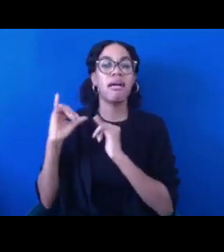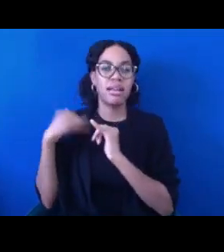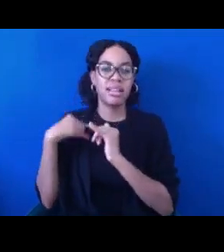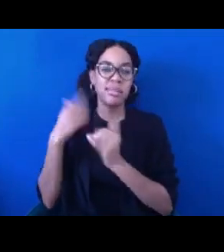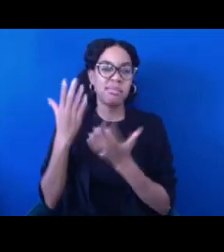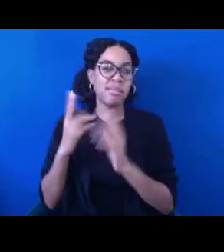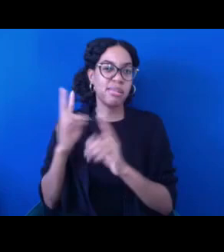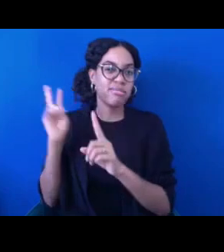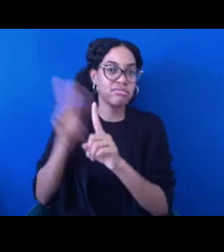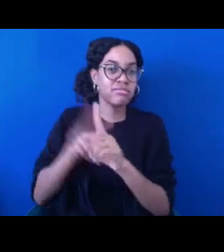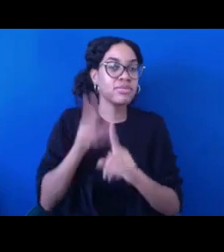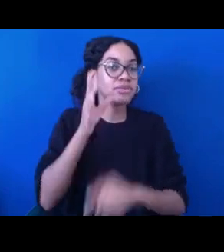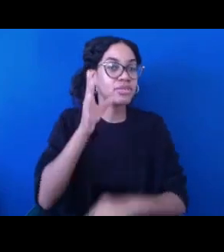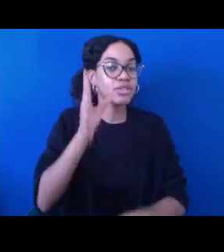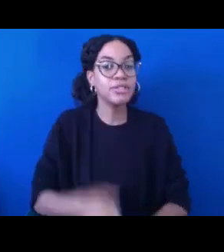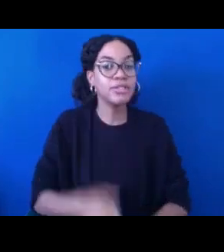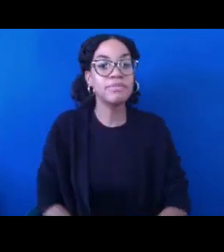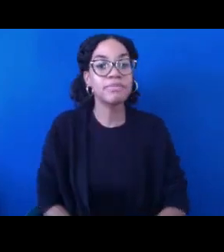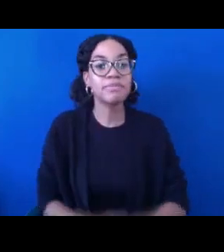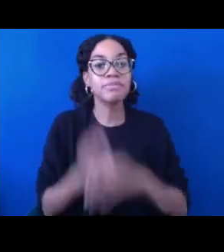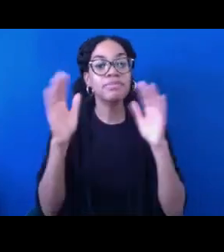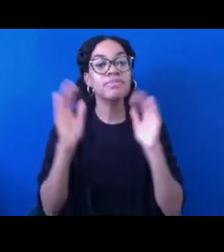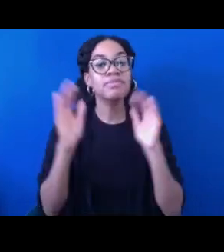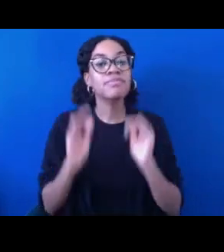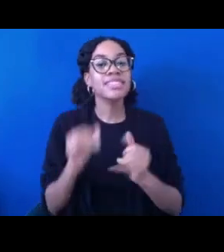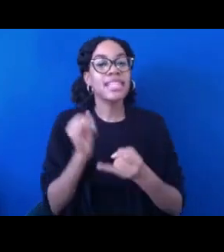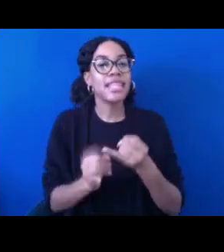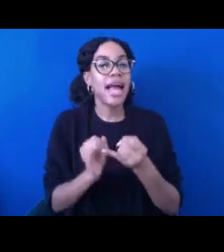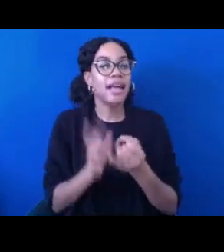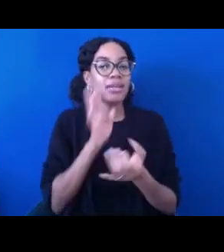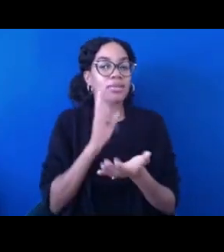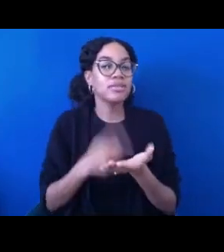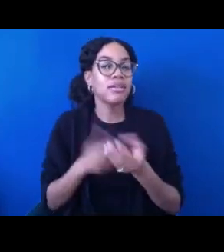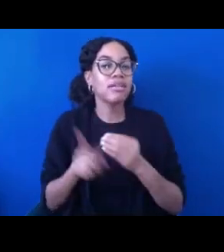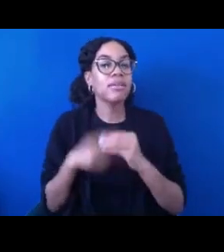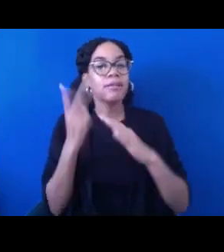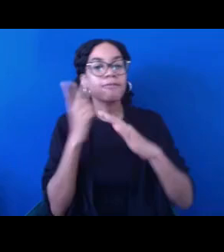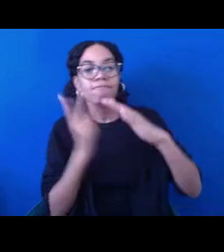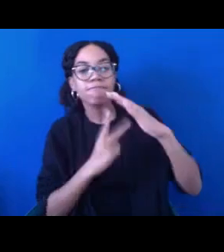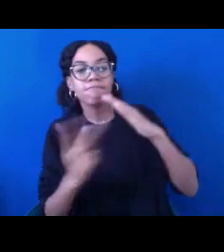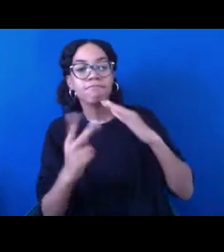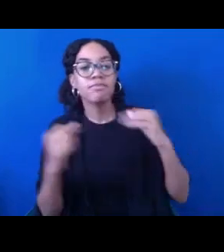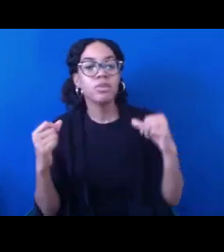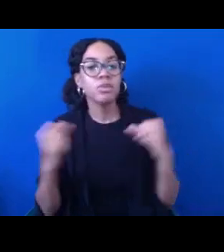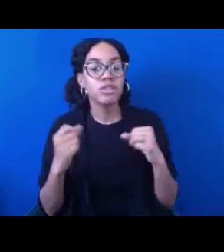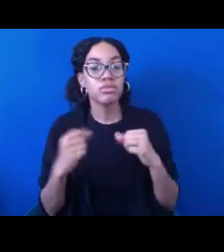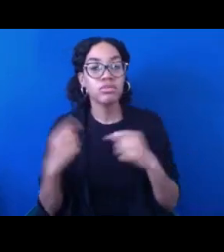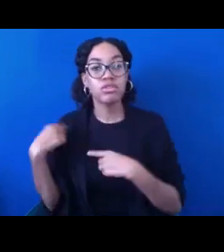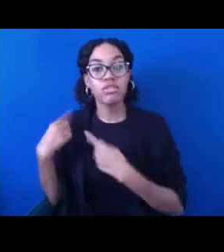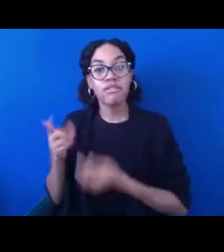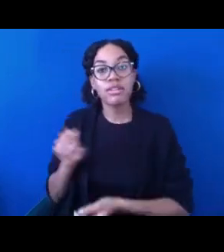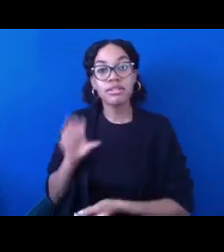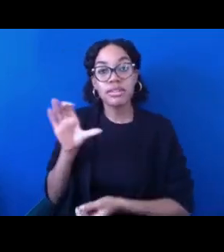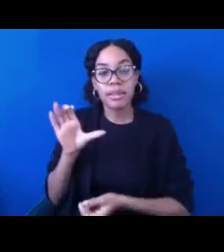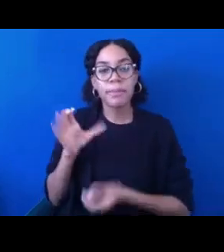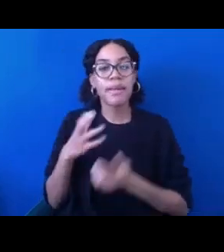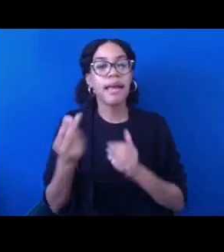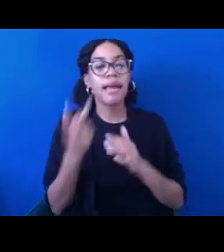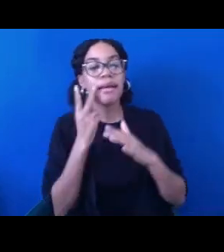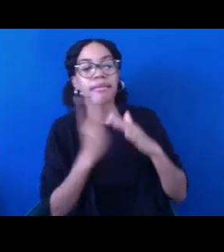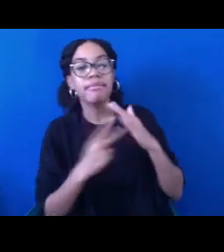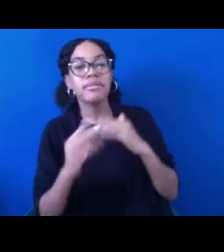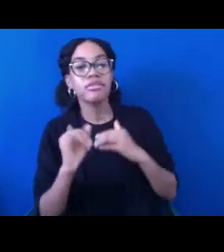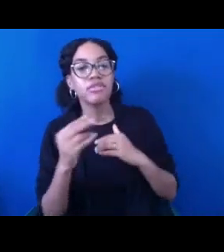then finally, we'll end with an outlook for this winter, what we've seen so far in the month of December and what we could see throughout the rest of January and